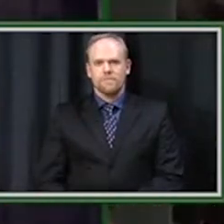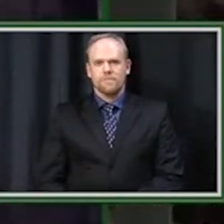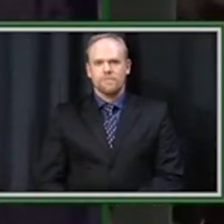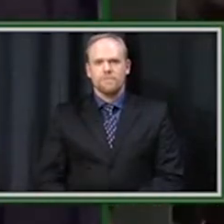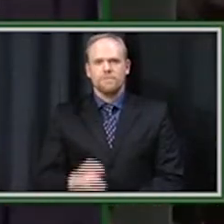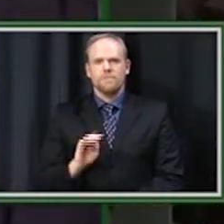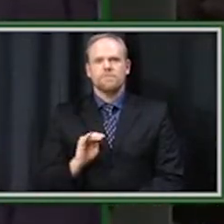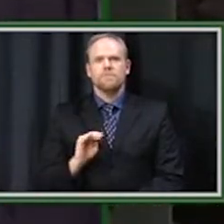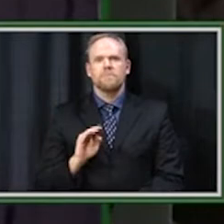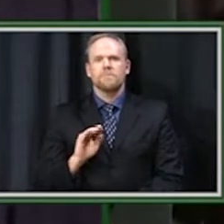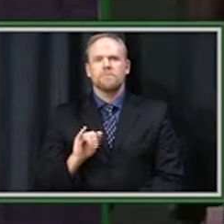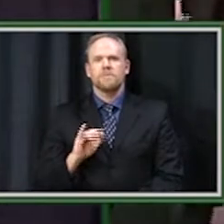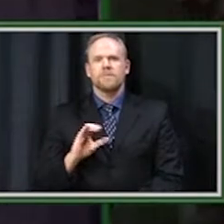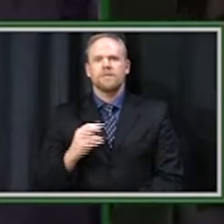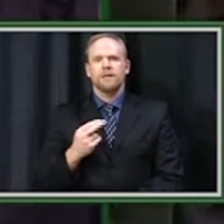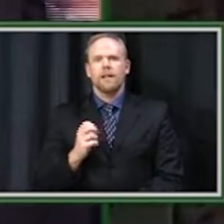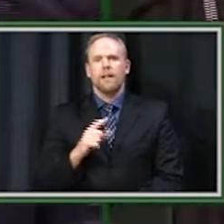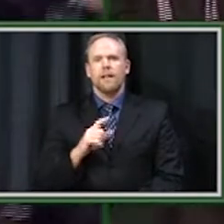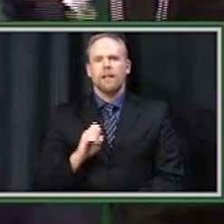Michelle Intesny.